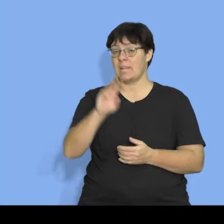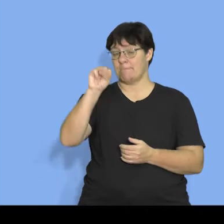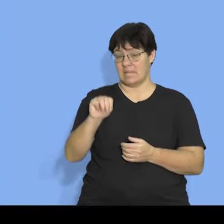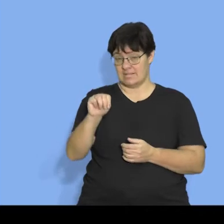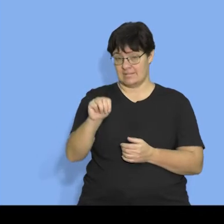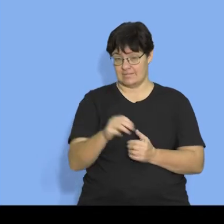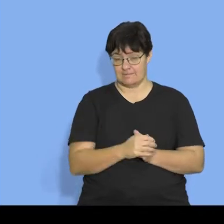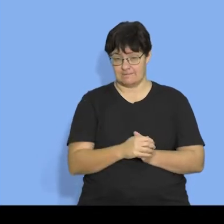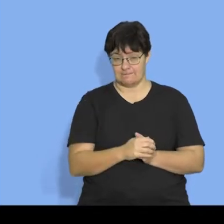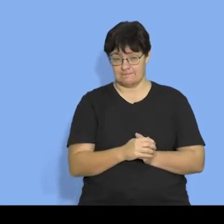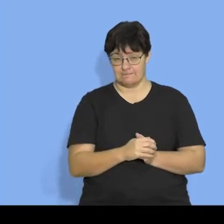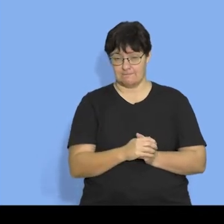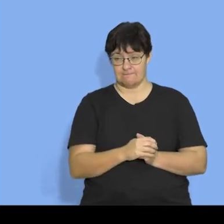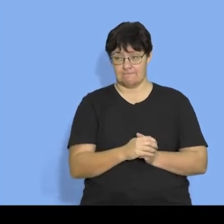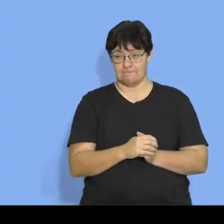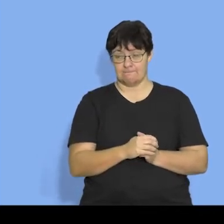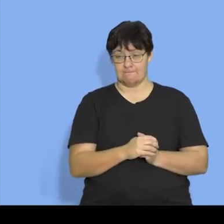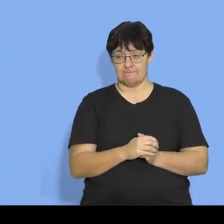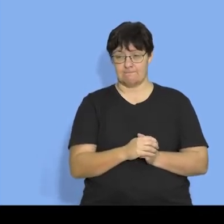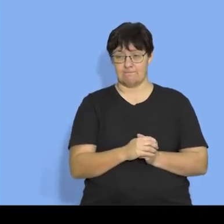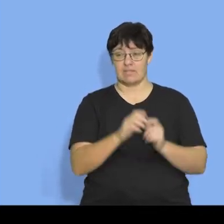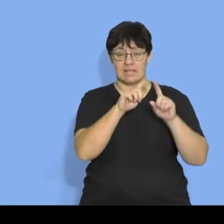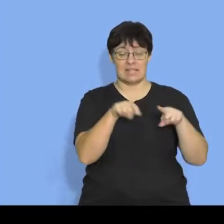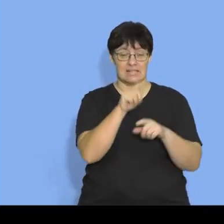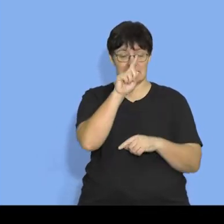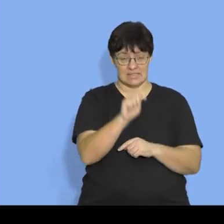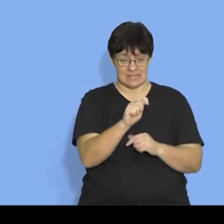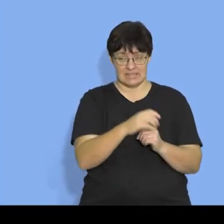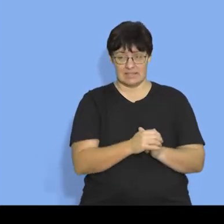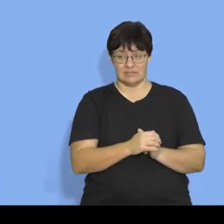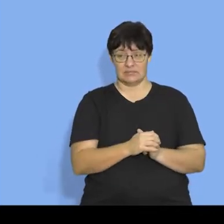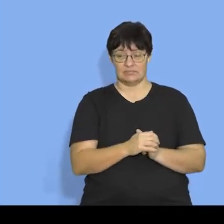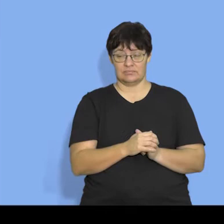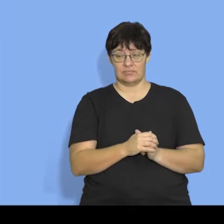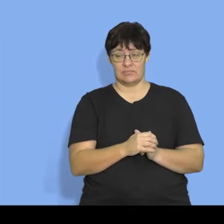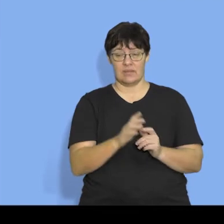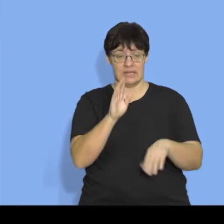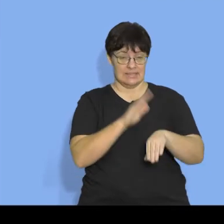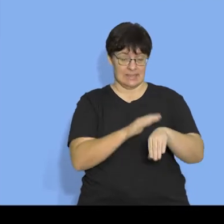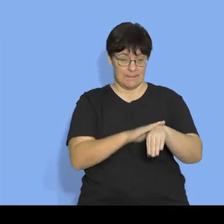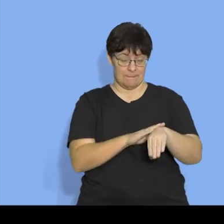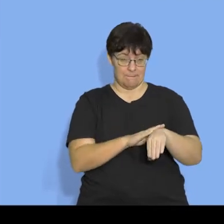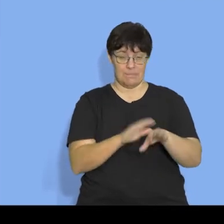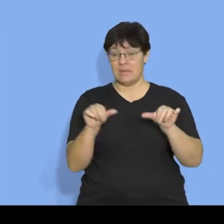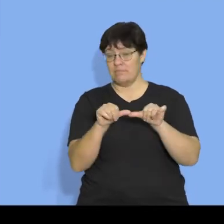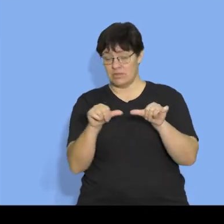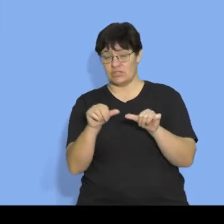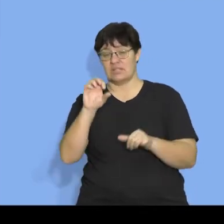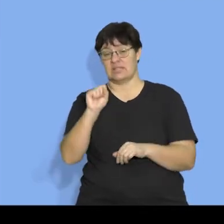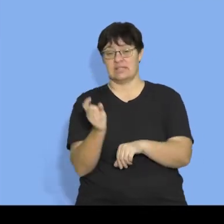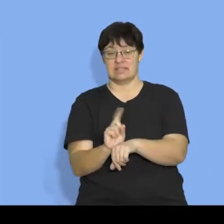Okay, measured in meters. Delta t is